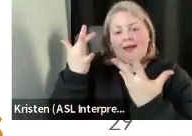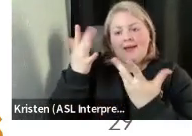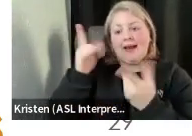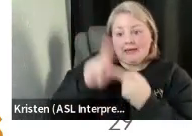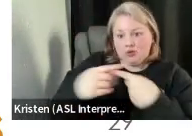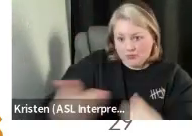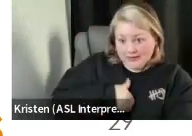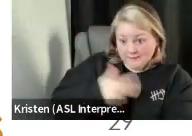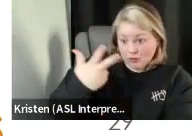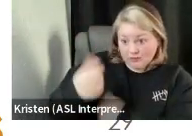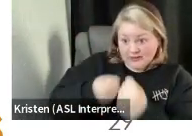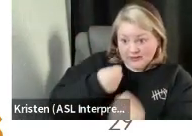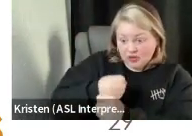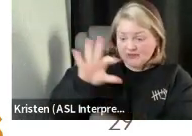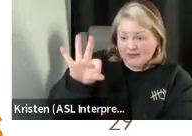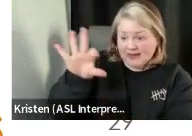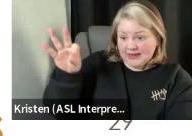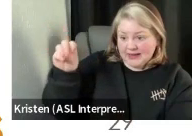you again.